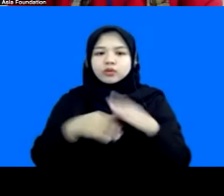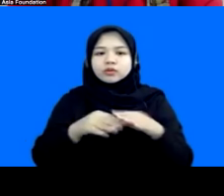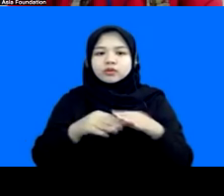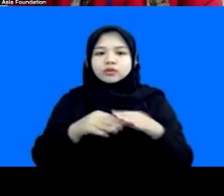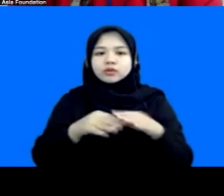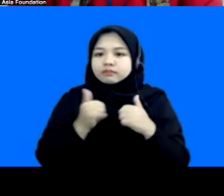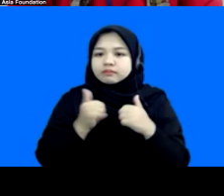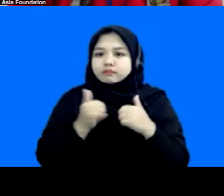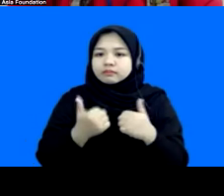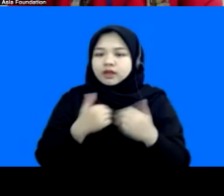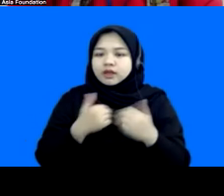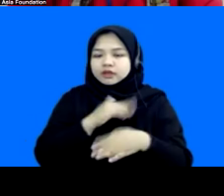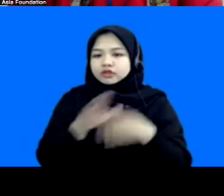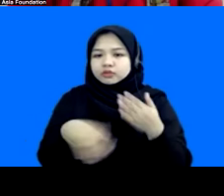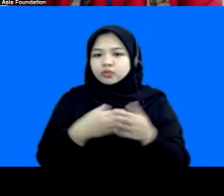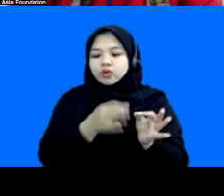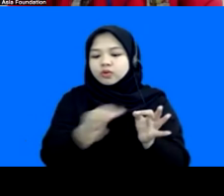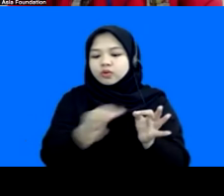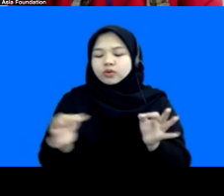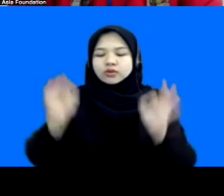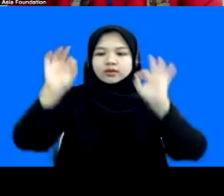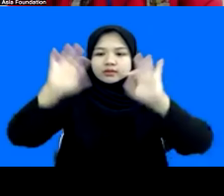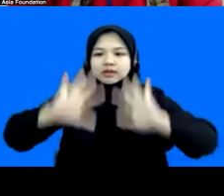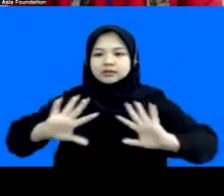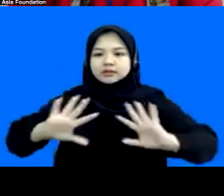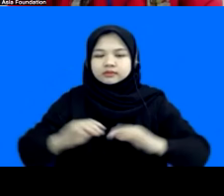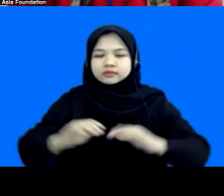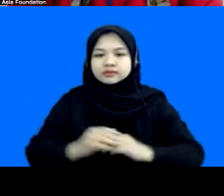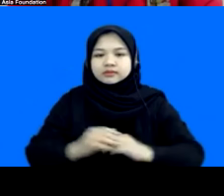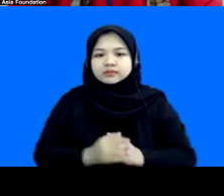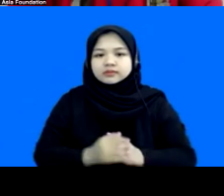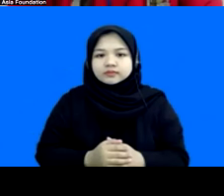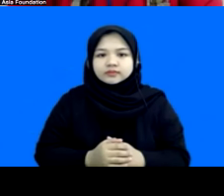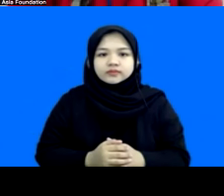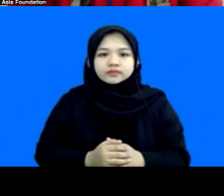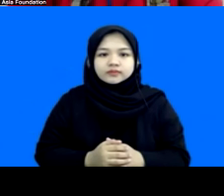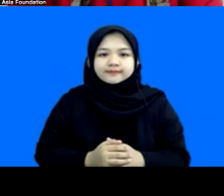work already taking place across ASEAN cities.